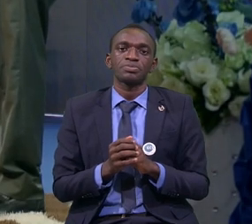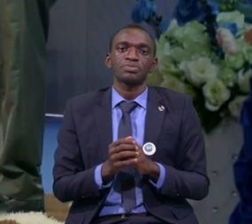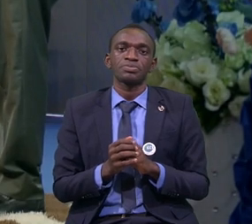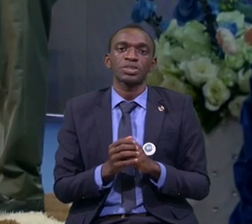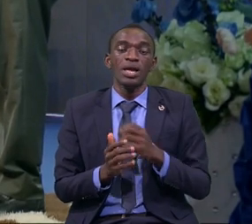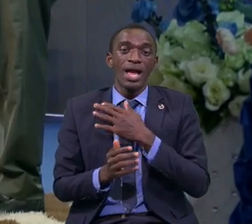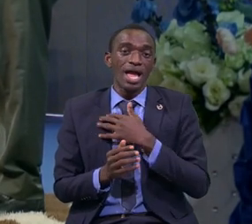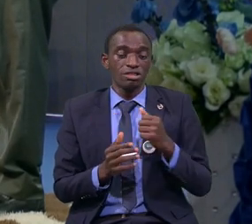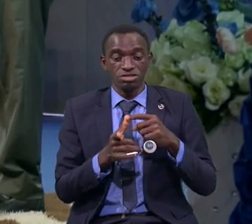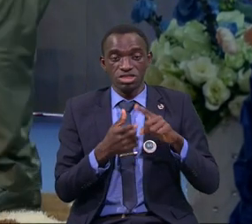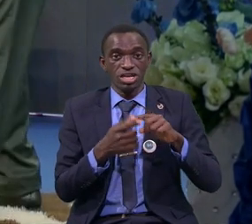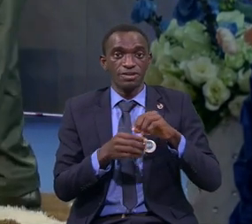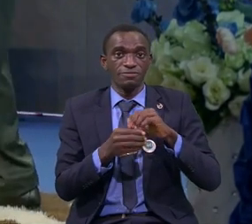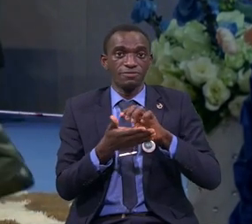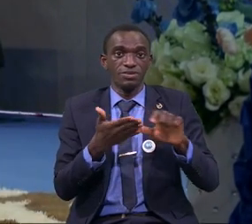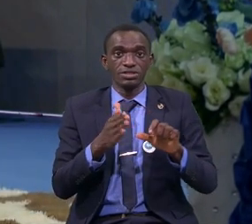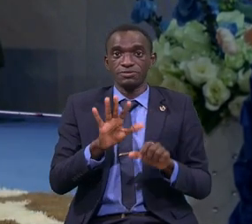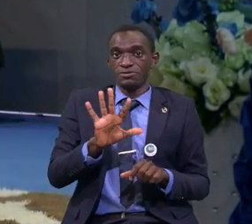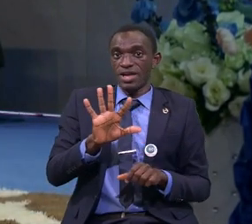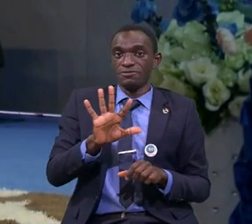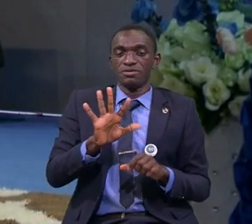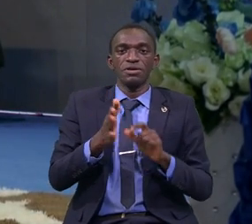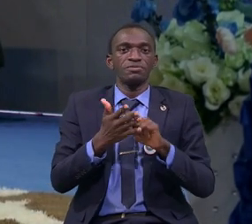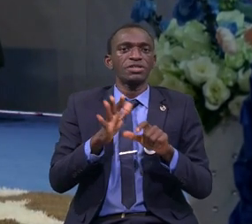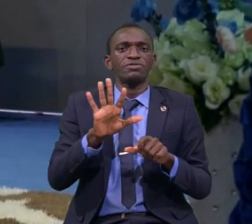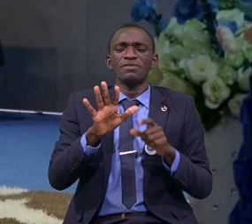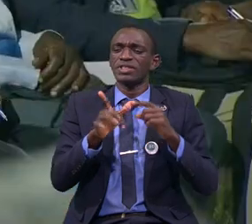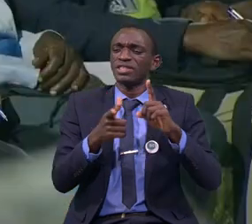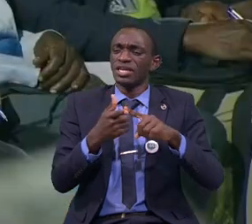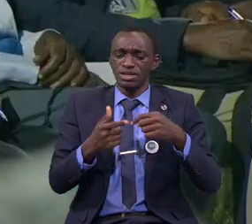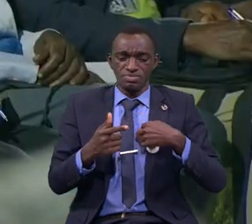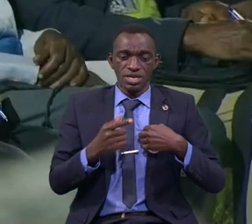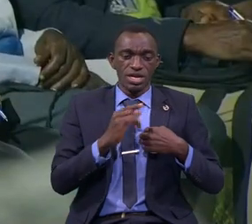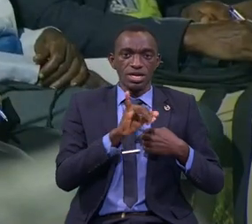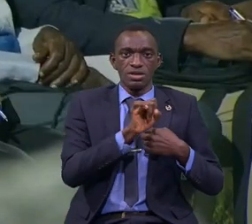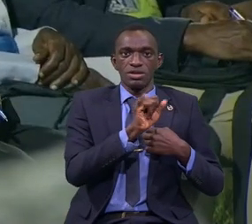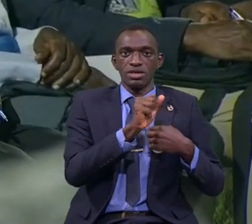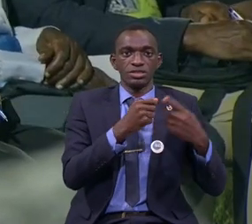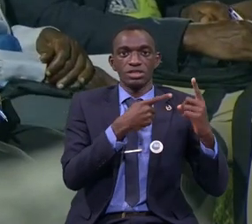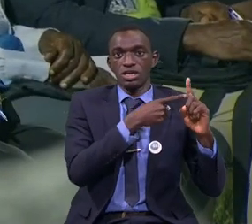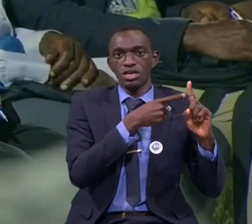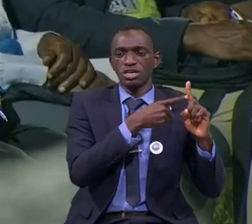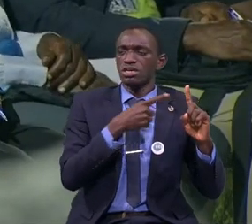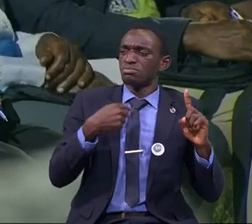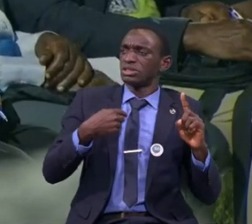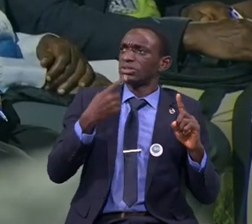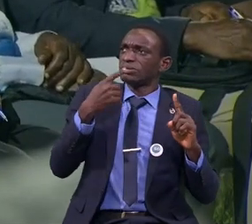Then in verse 5, it says, then said I, woe is